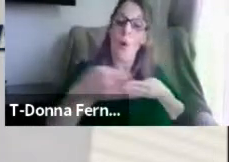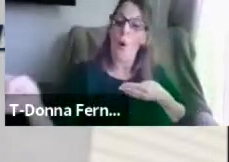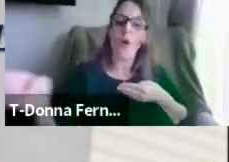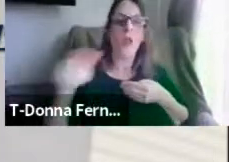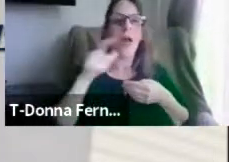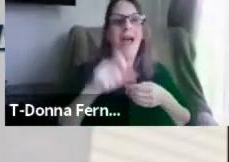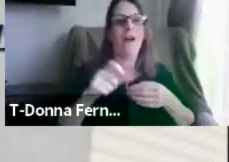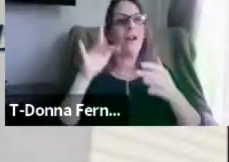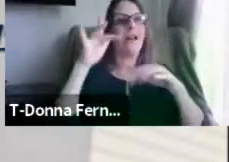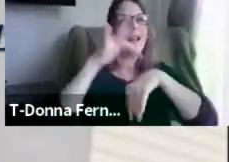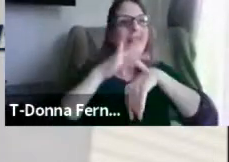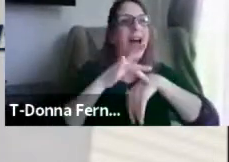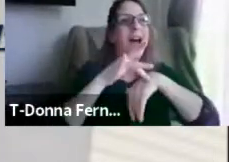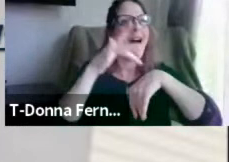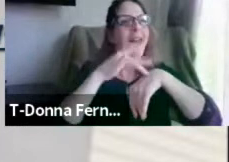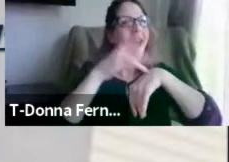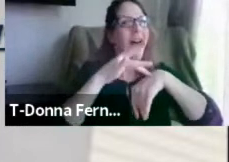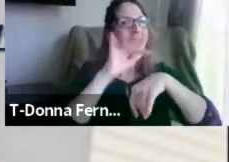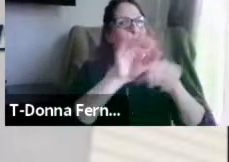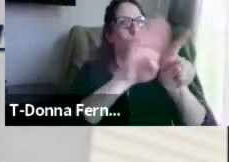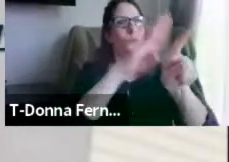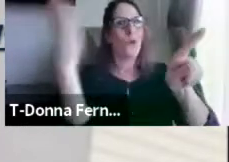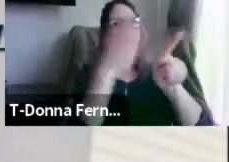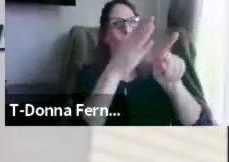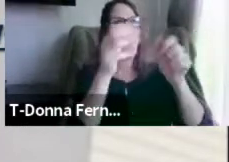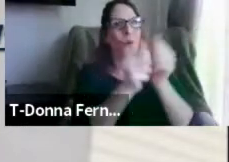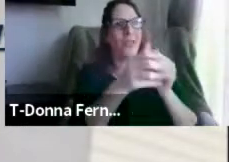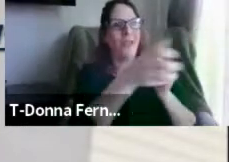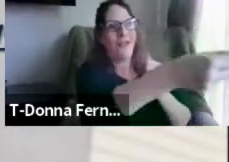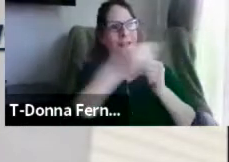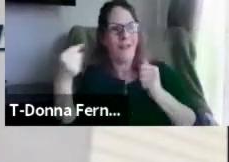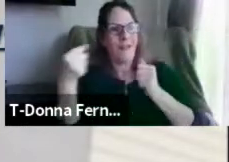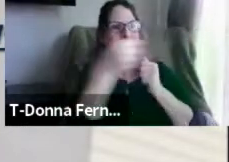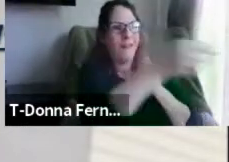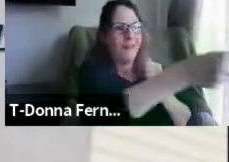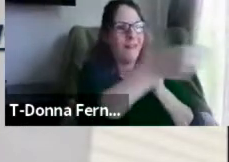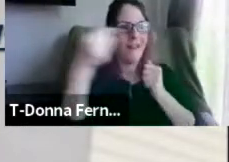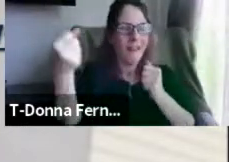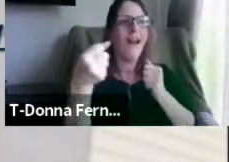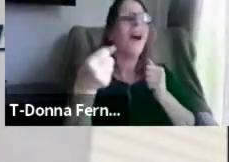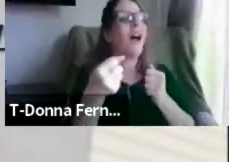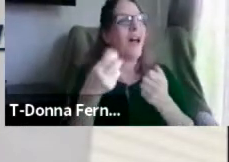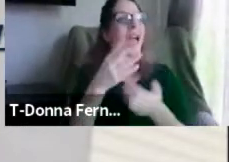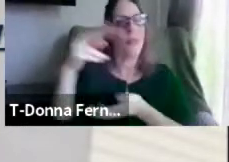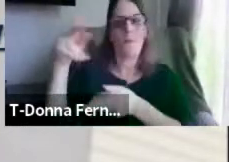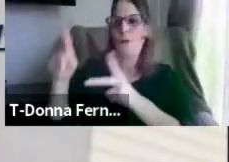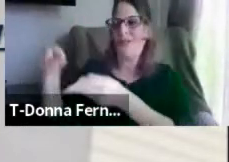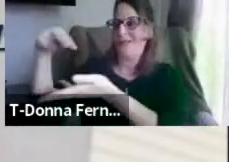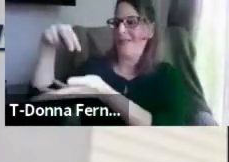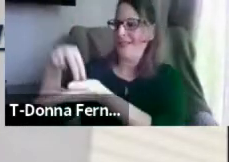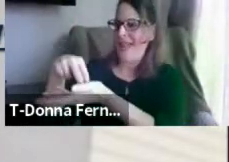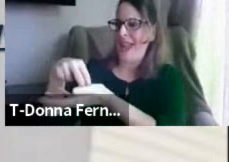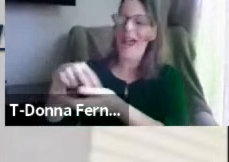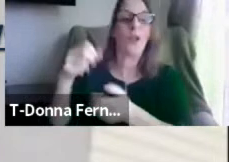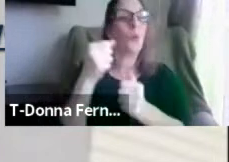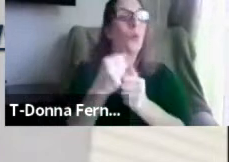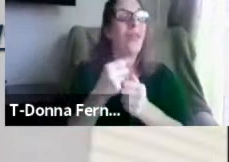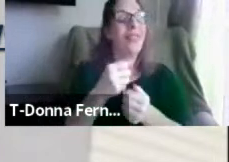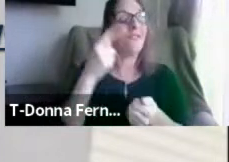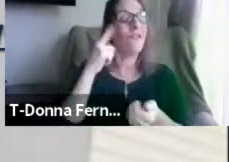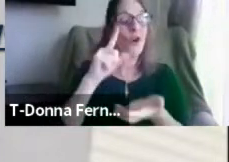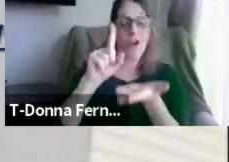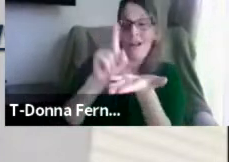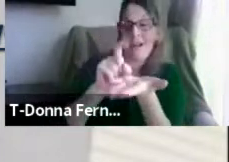they're not coming in manual contact with that door handle. Additionally, you can provide them with a bottle of sanitizer, hand sanitizer, so that they